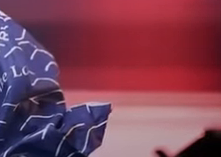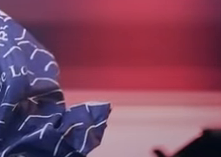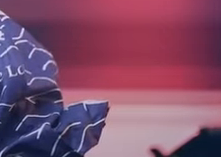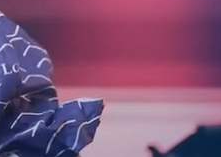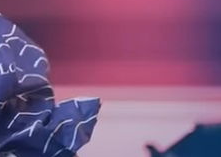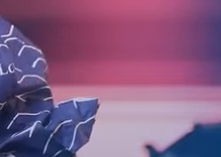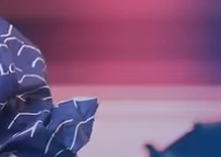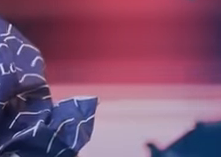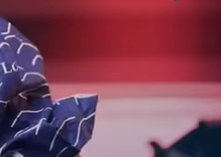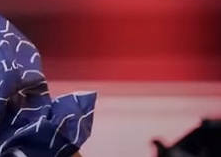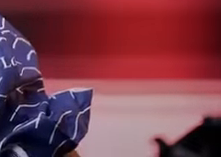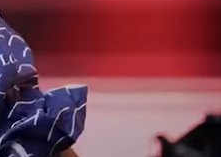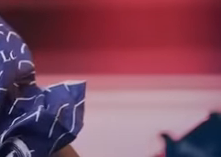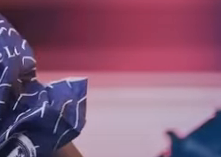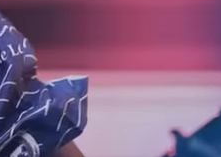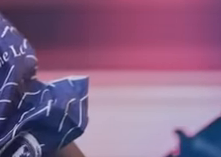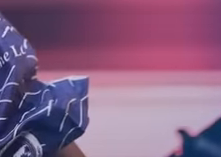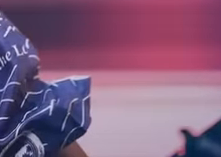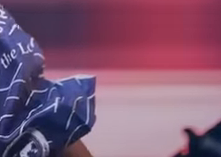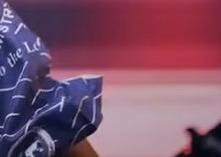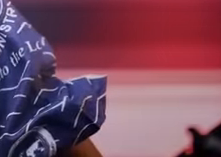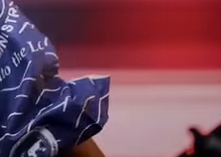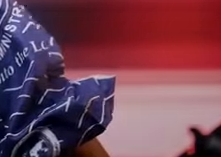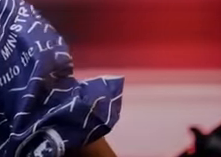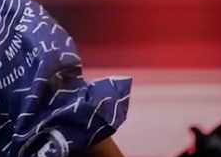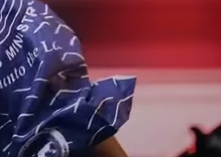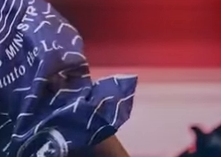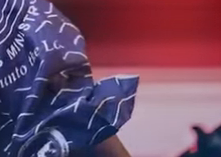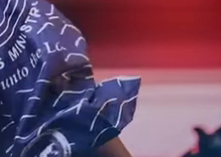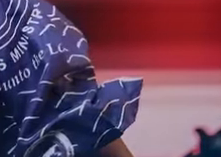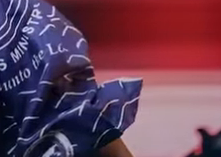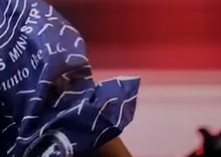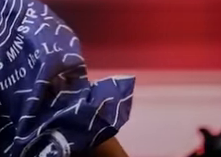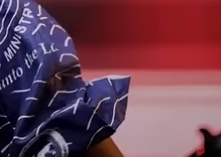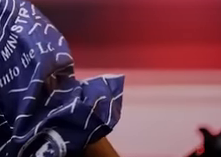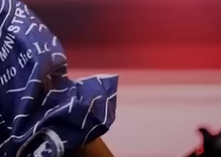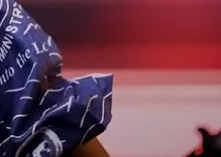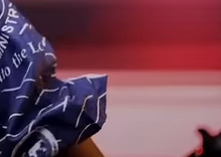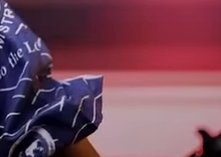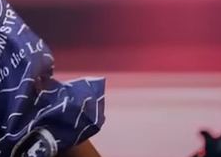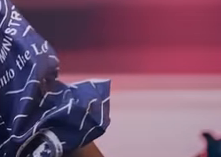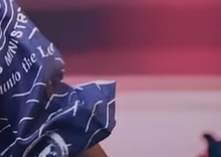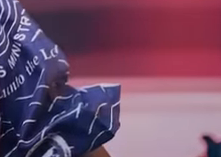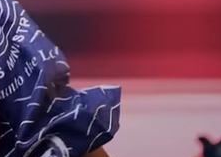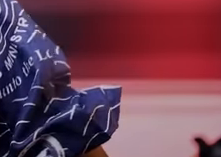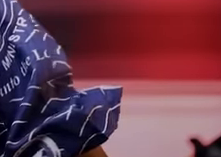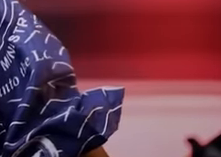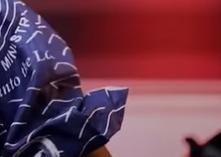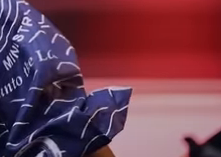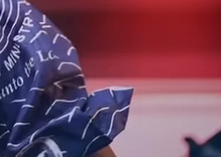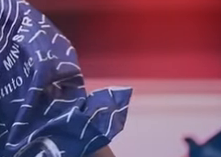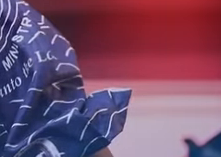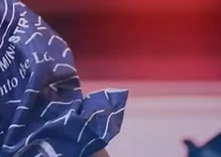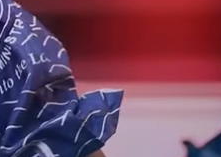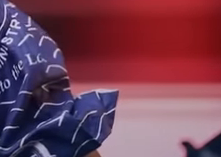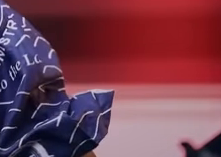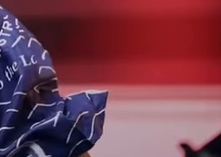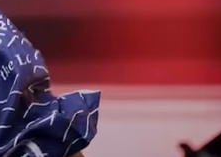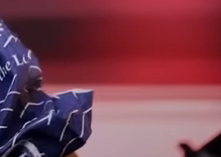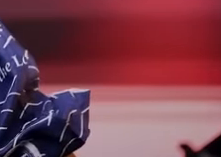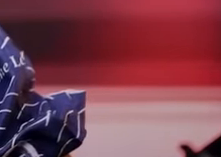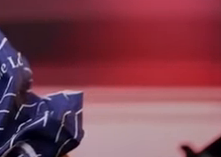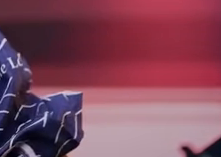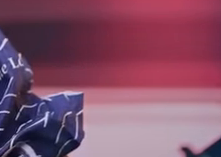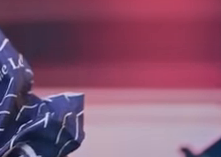others. This is Christocentric. We have a lot of Apostle Eric Nyamekye's message on our platform.